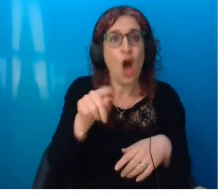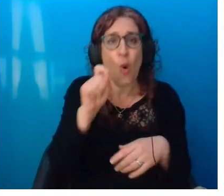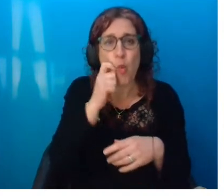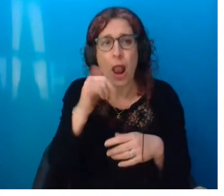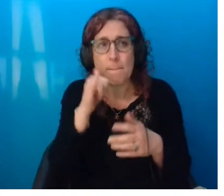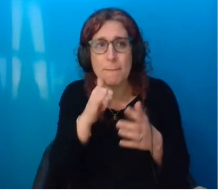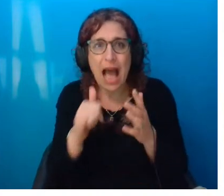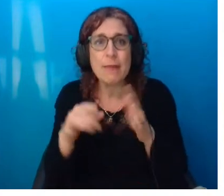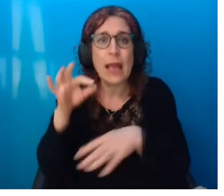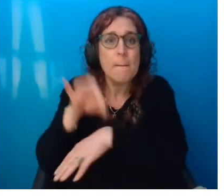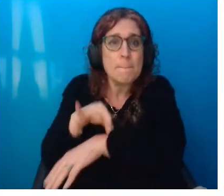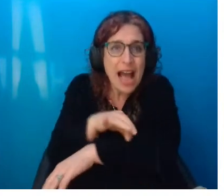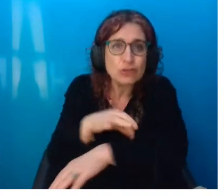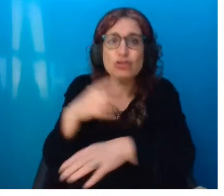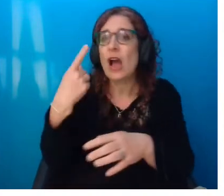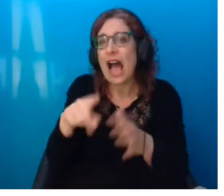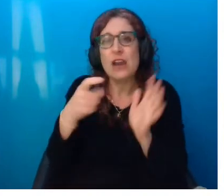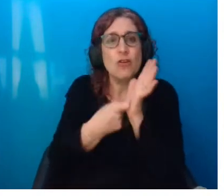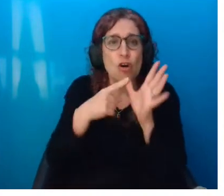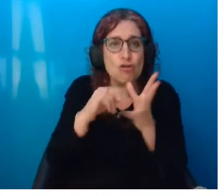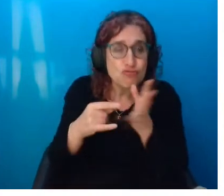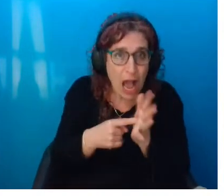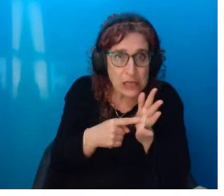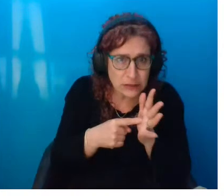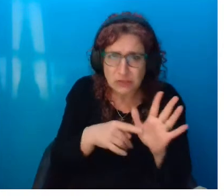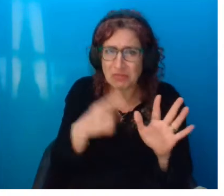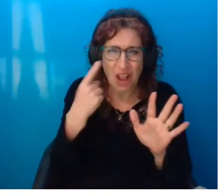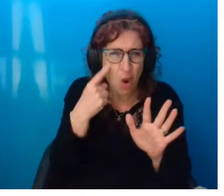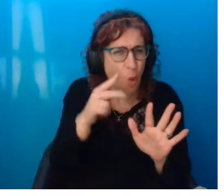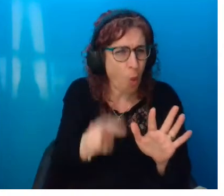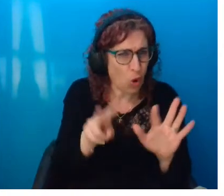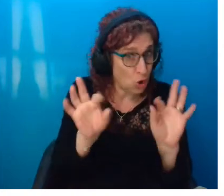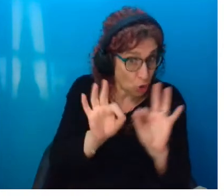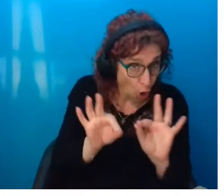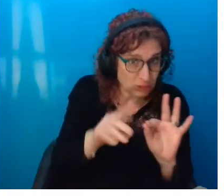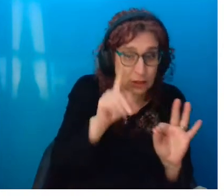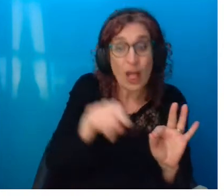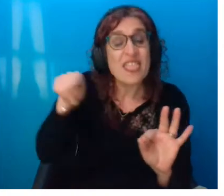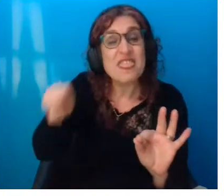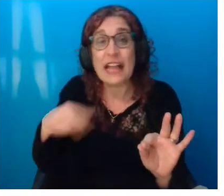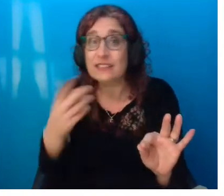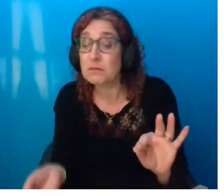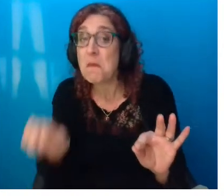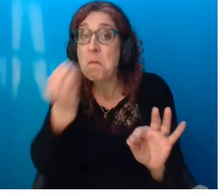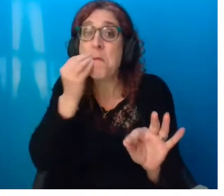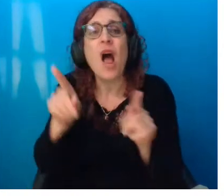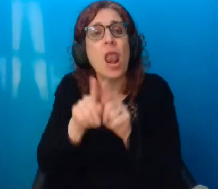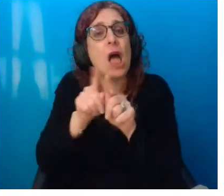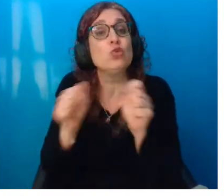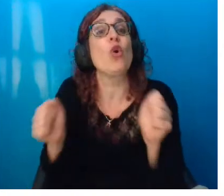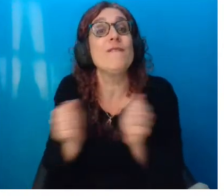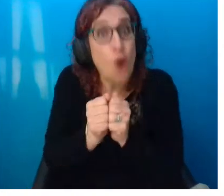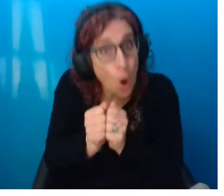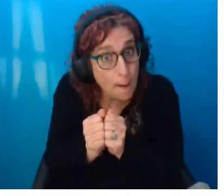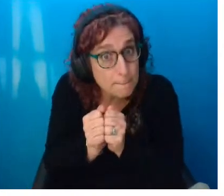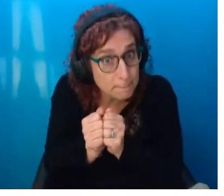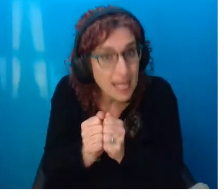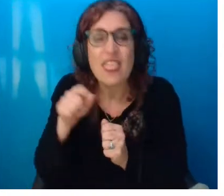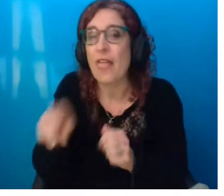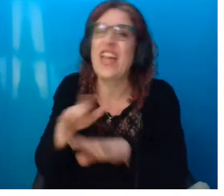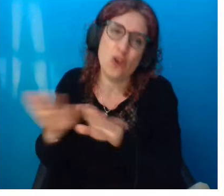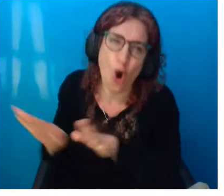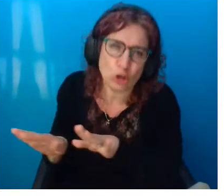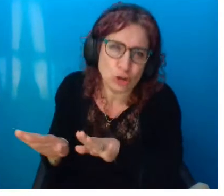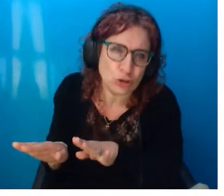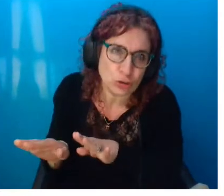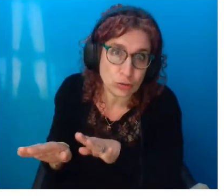then proceed to challenge to confirm that the patient is not allergic. It can be done to confirm that the patient's developed